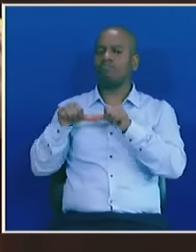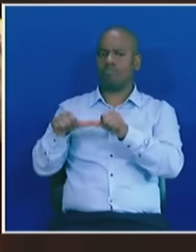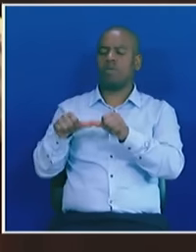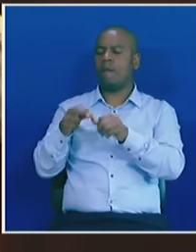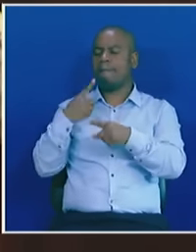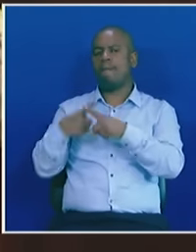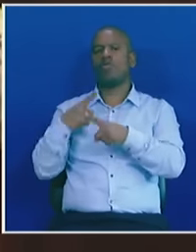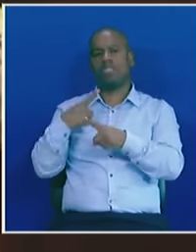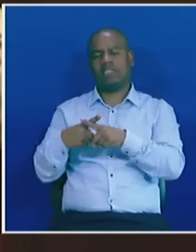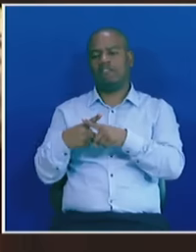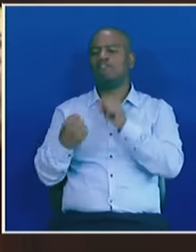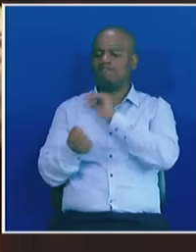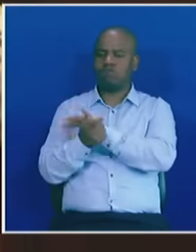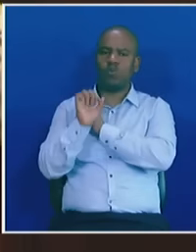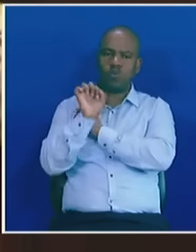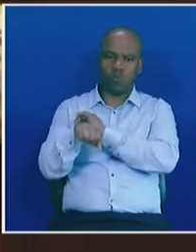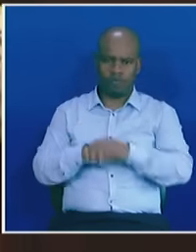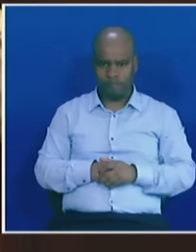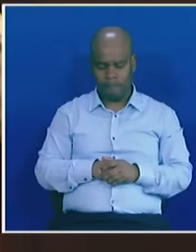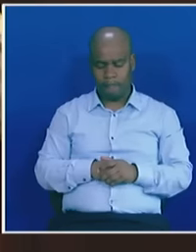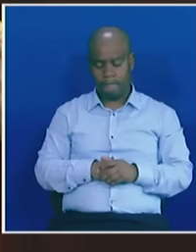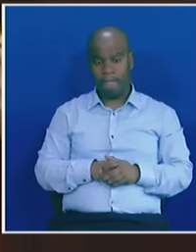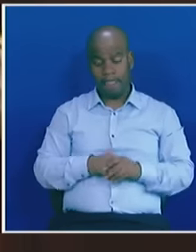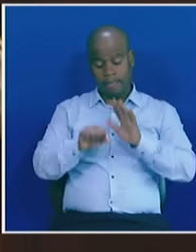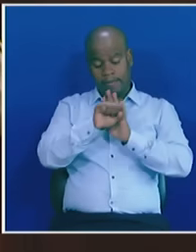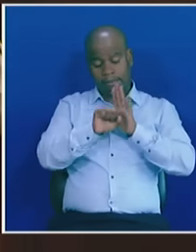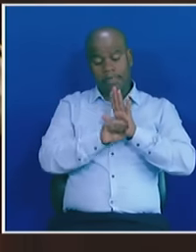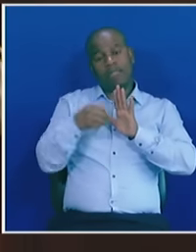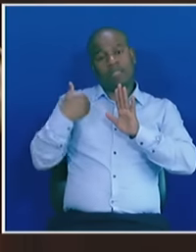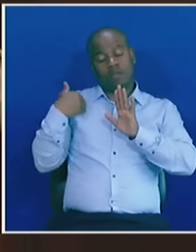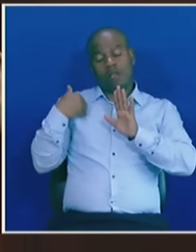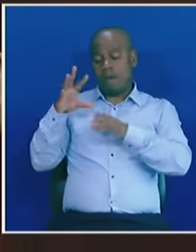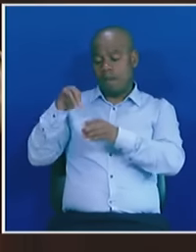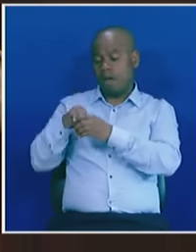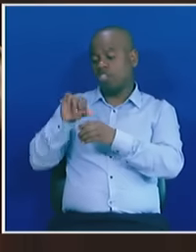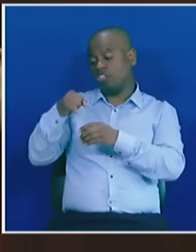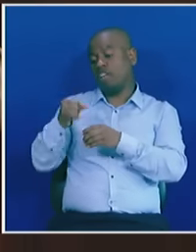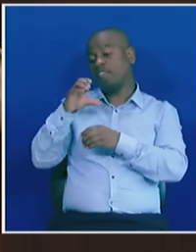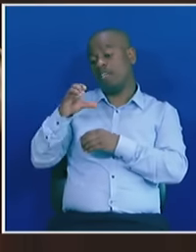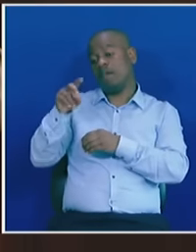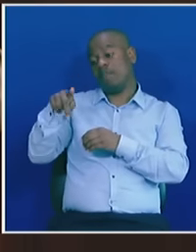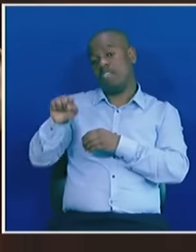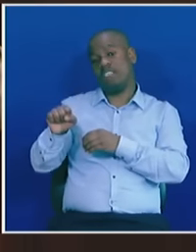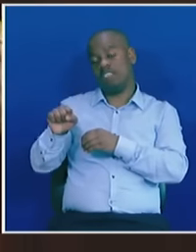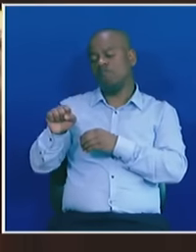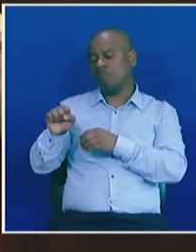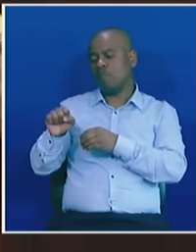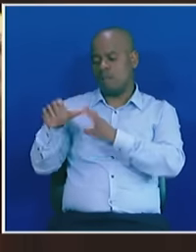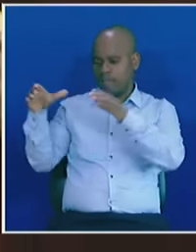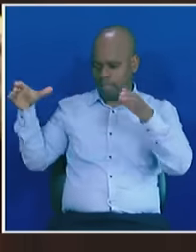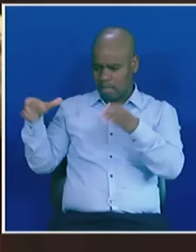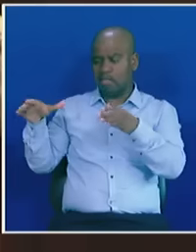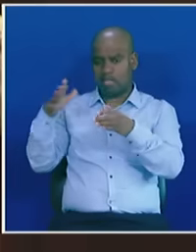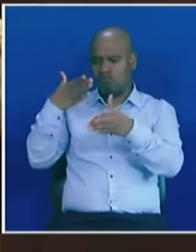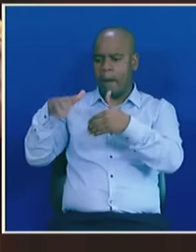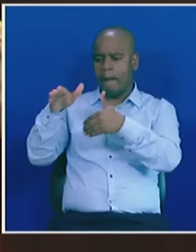positive results in this regard. The state security, as part of the JCPS cluster, prioritized its work